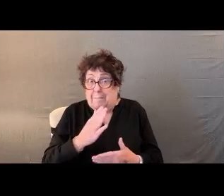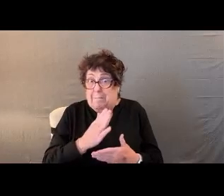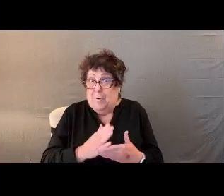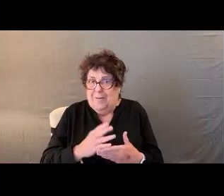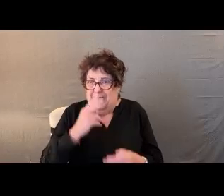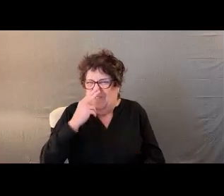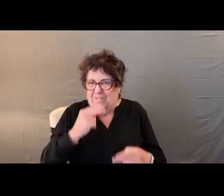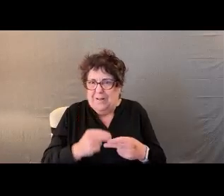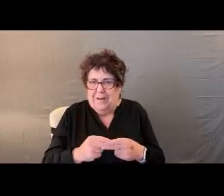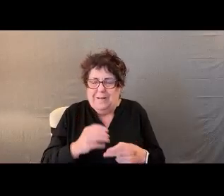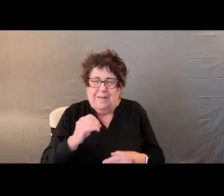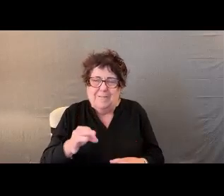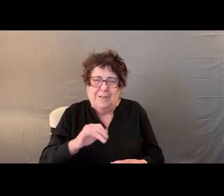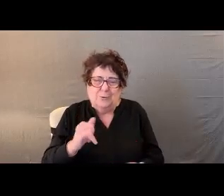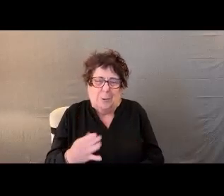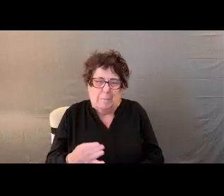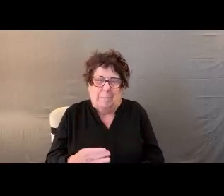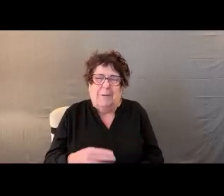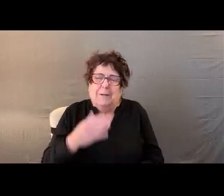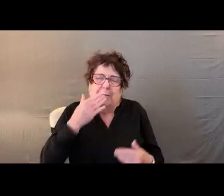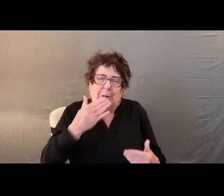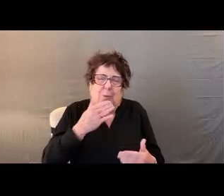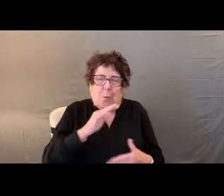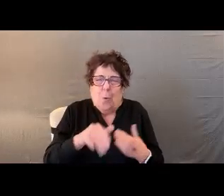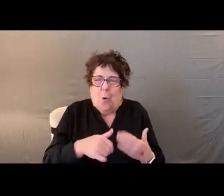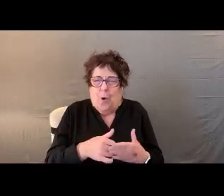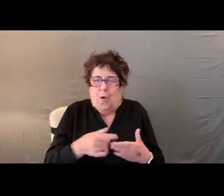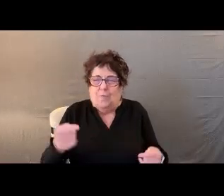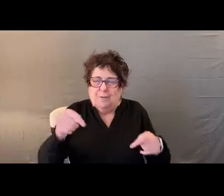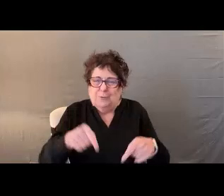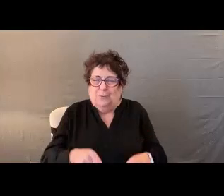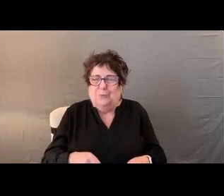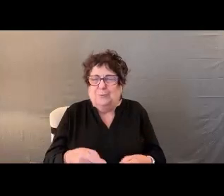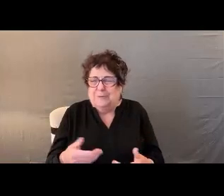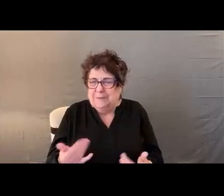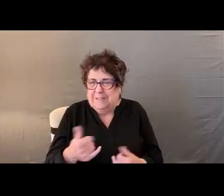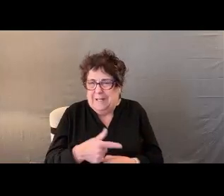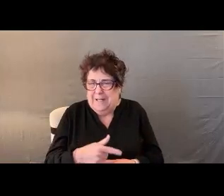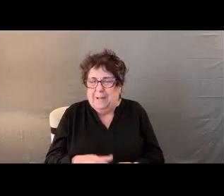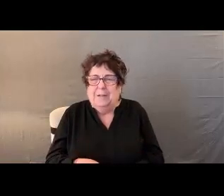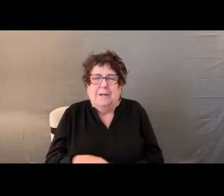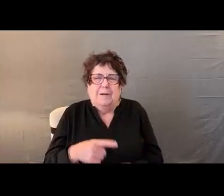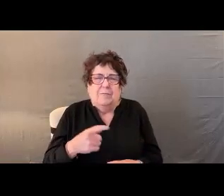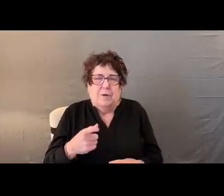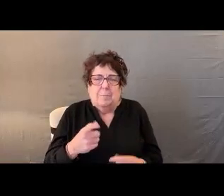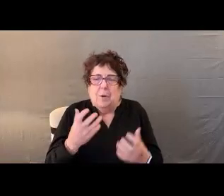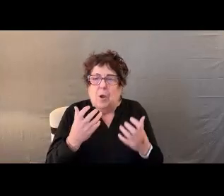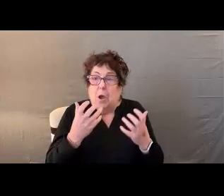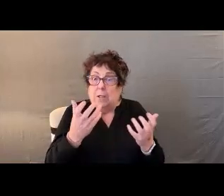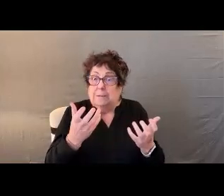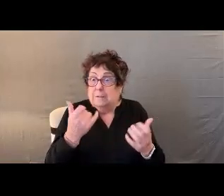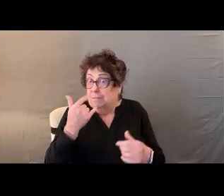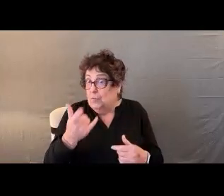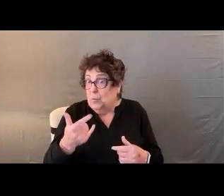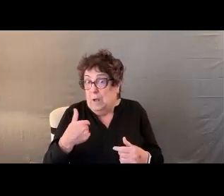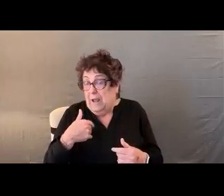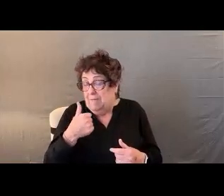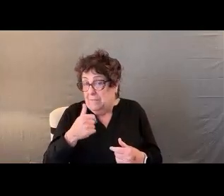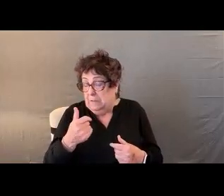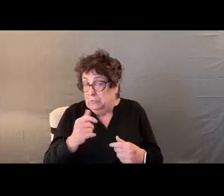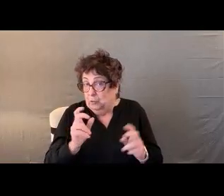So thank you everyone for being here today. If from the audience, if you have any topics